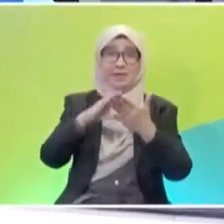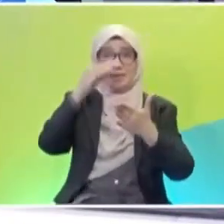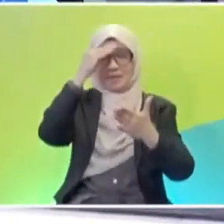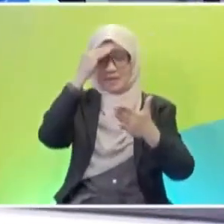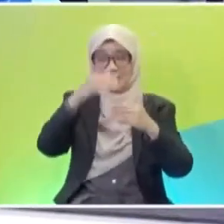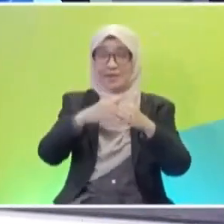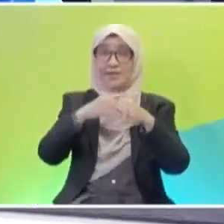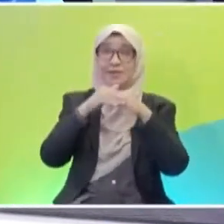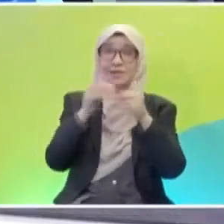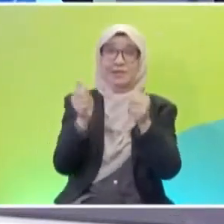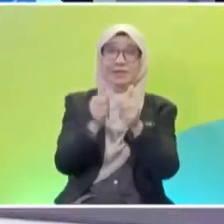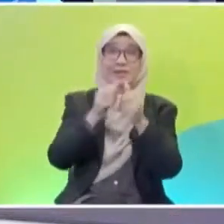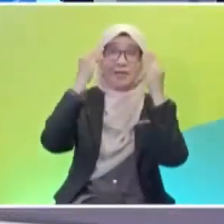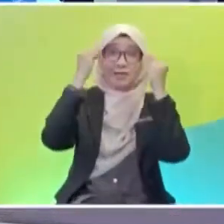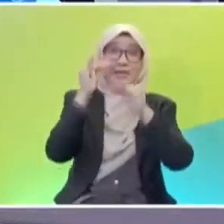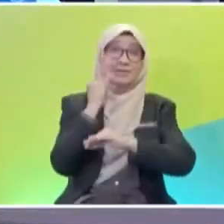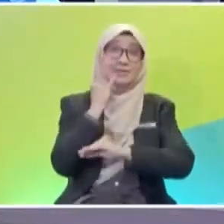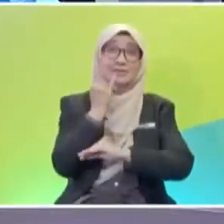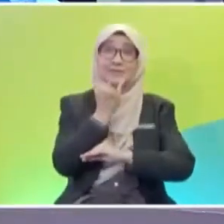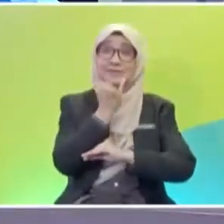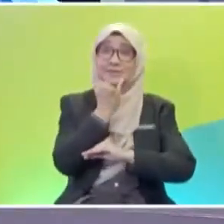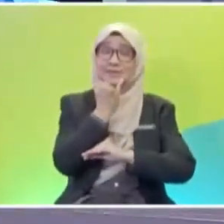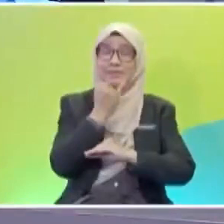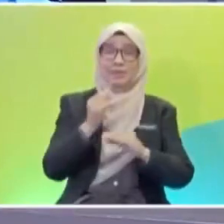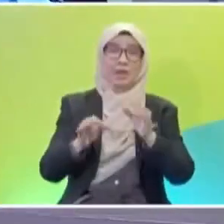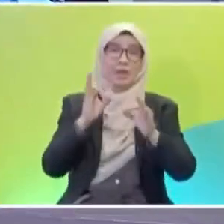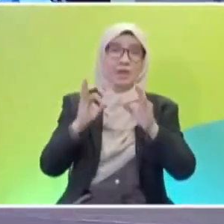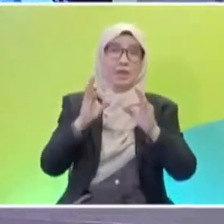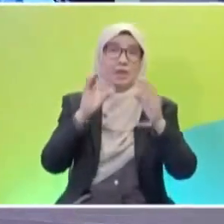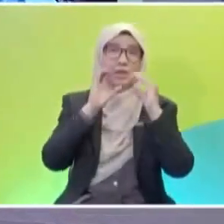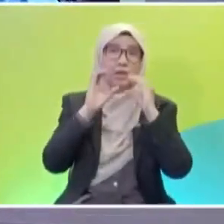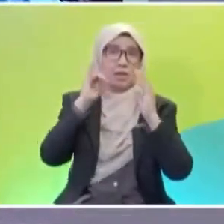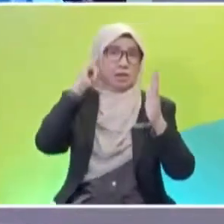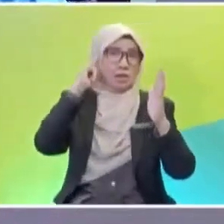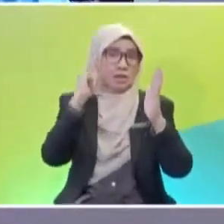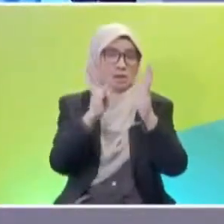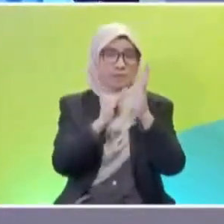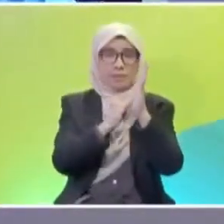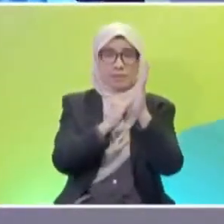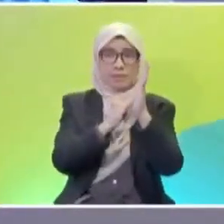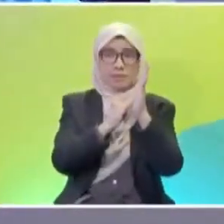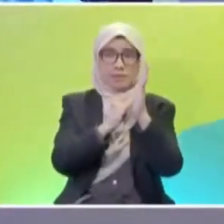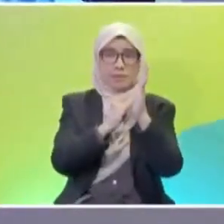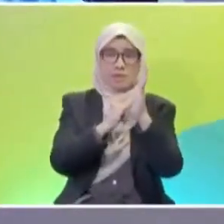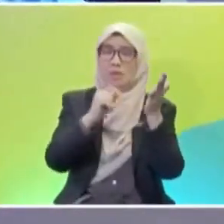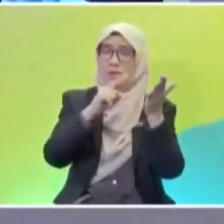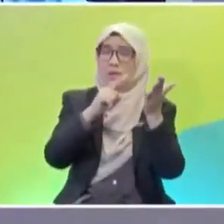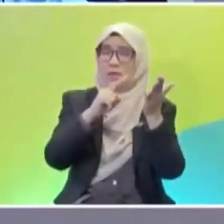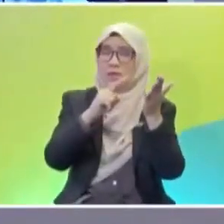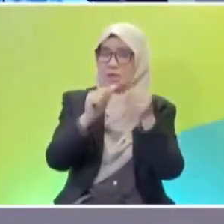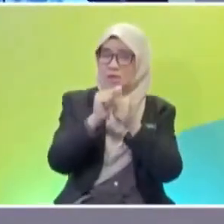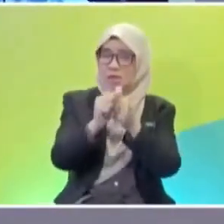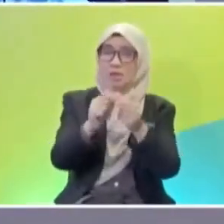Ima. Now Teacher Ima, when yes. we talk about image, which is our topic for today, mm-hmm. It depends on what we see, right? And mm-hmm. what